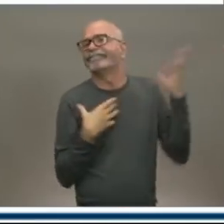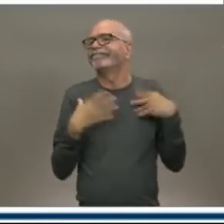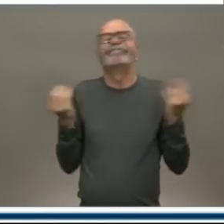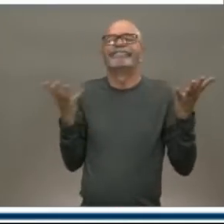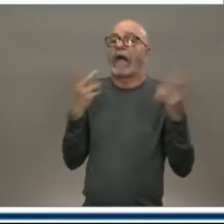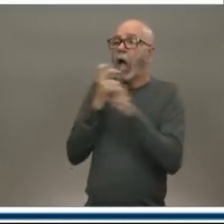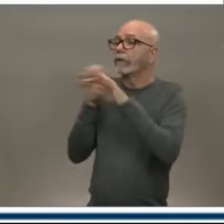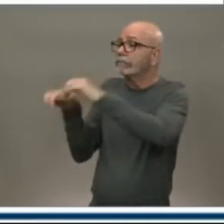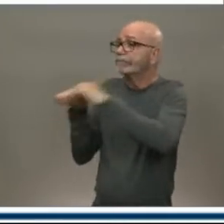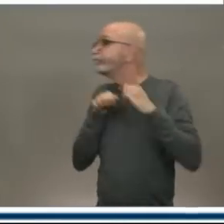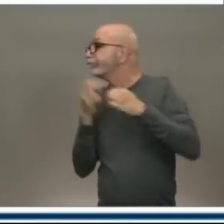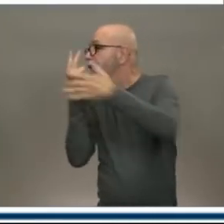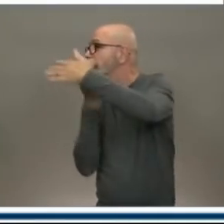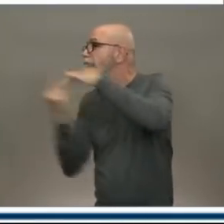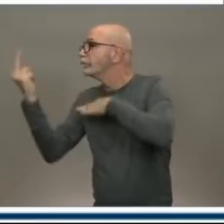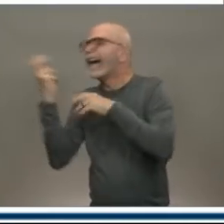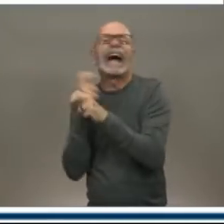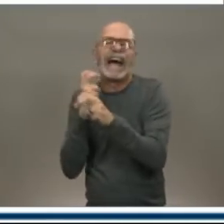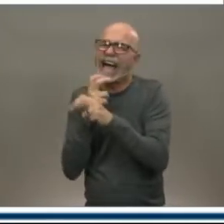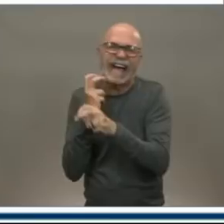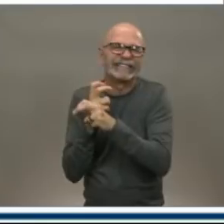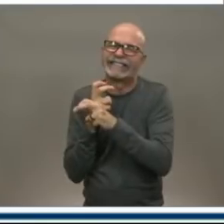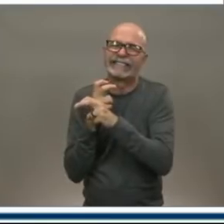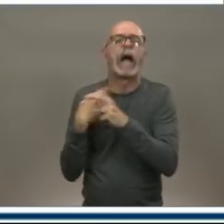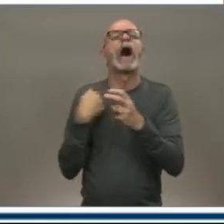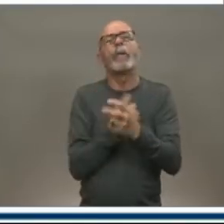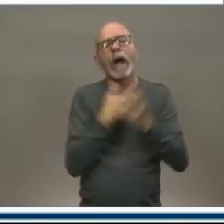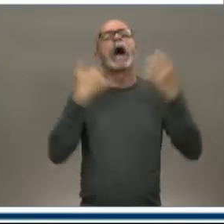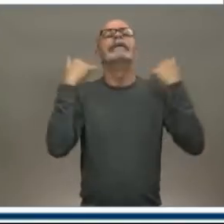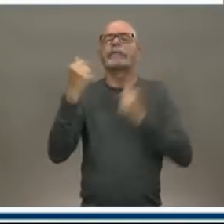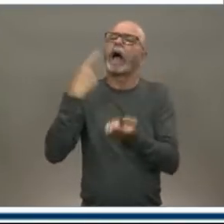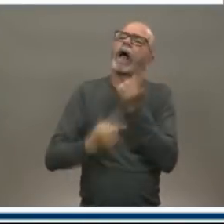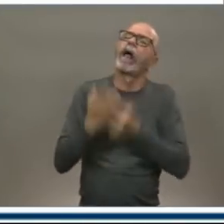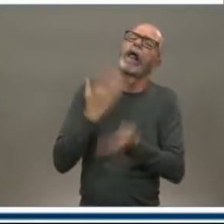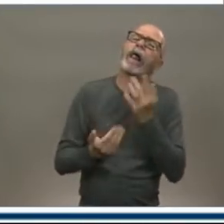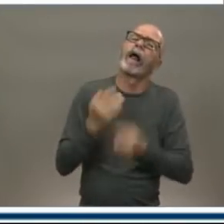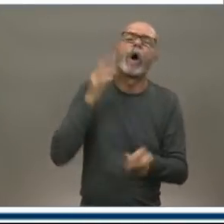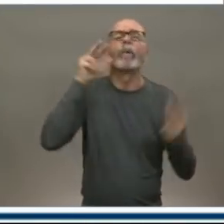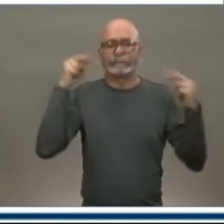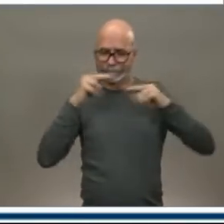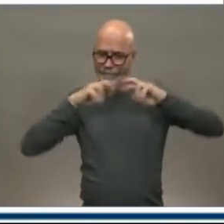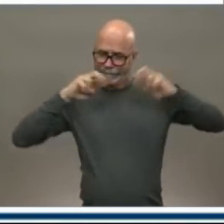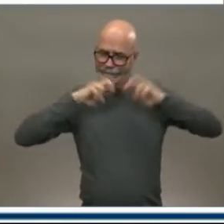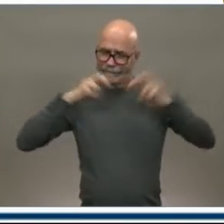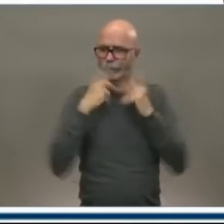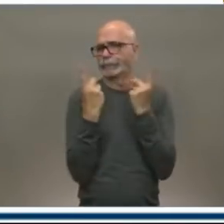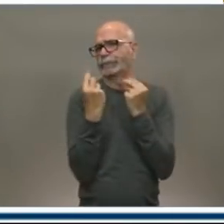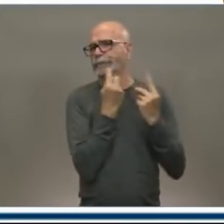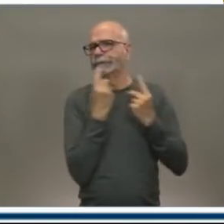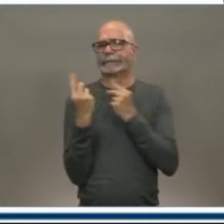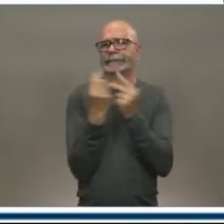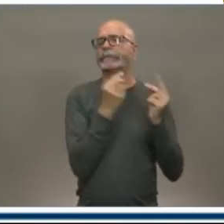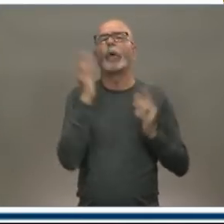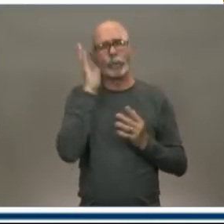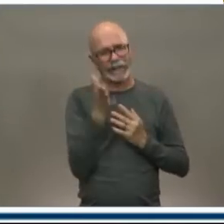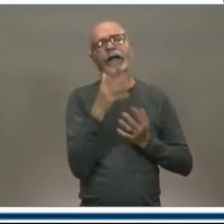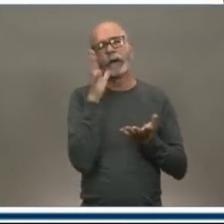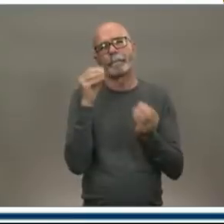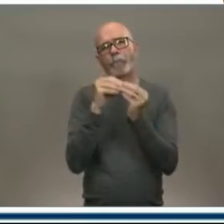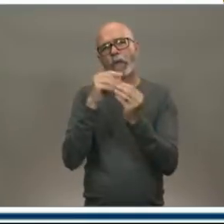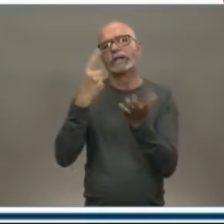I said, it's a point of active discussion, looking at it from a number of important perspectives. Next question will go to CBC, Jean